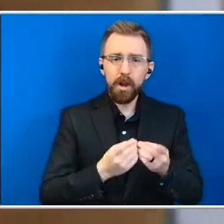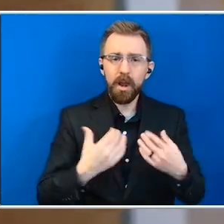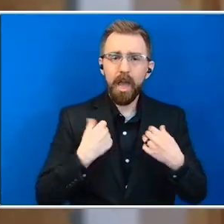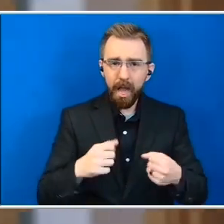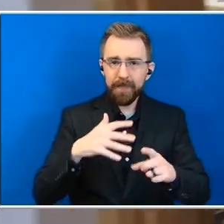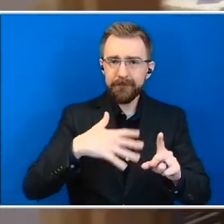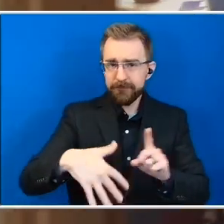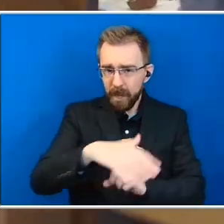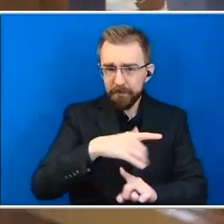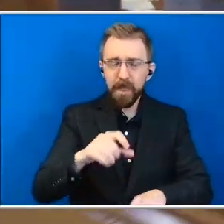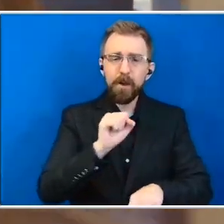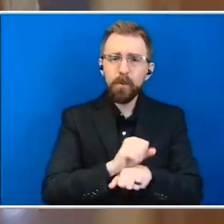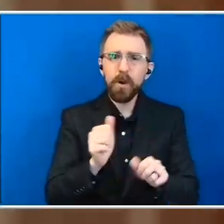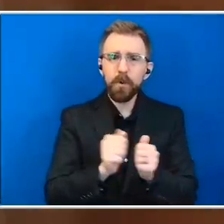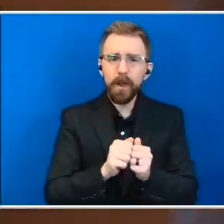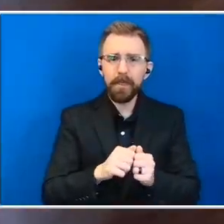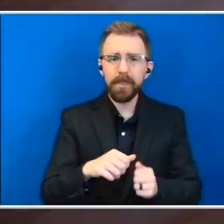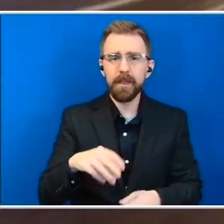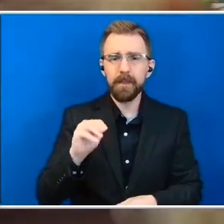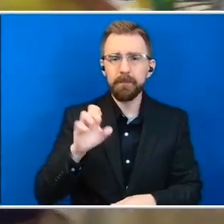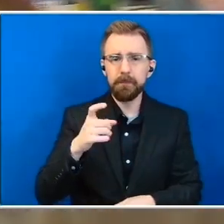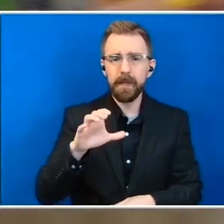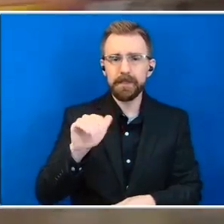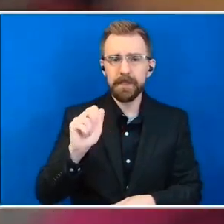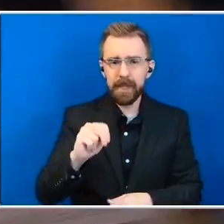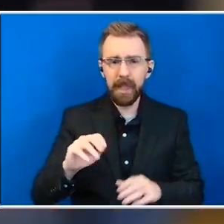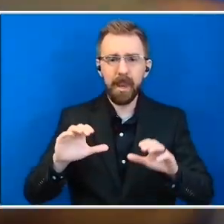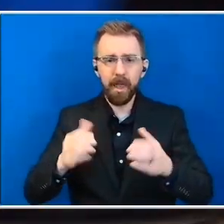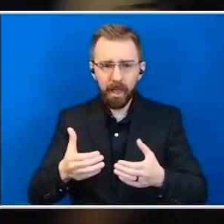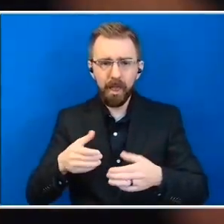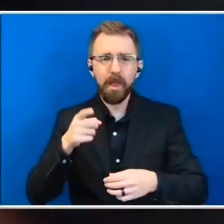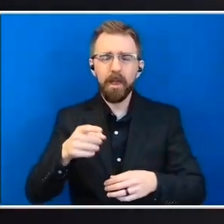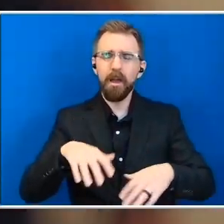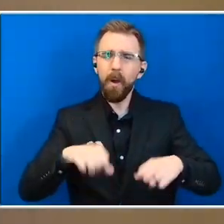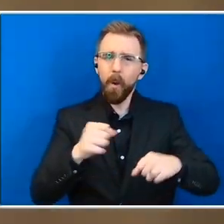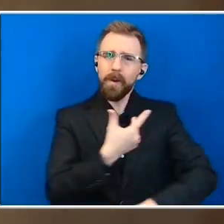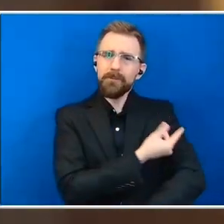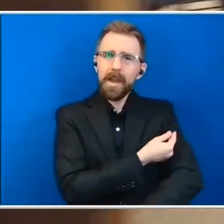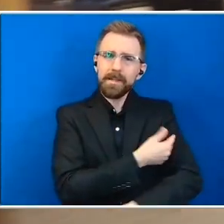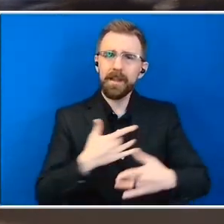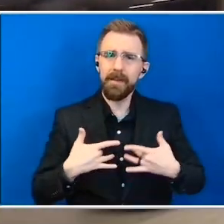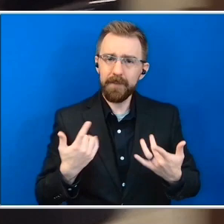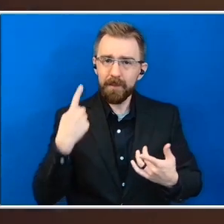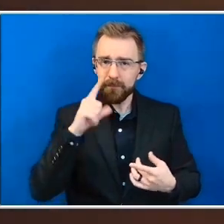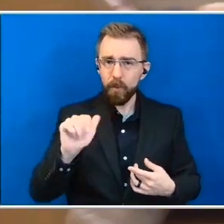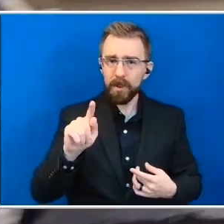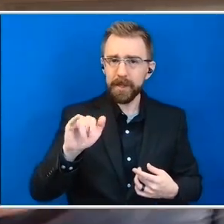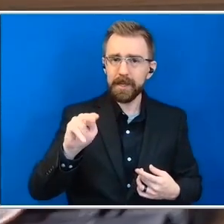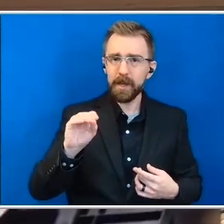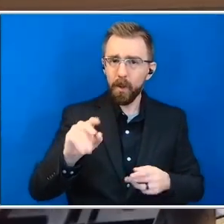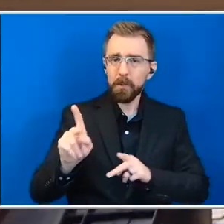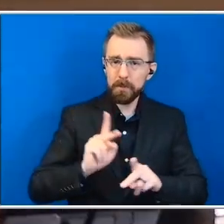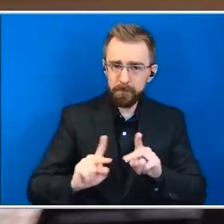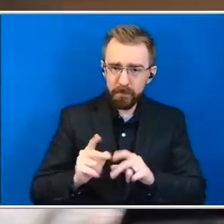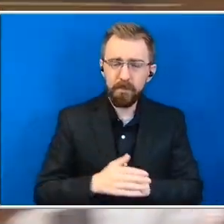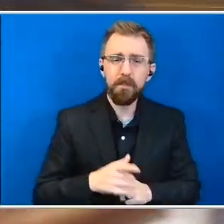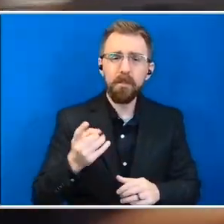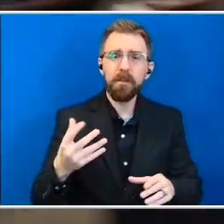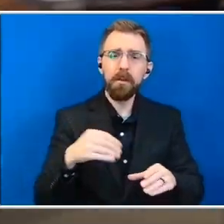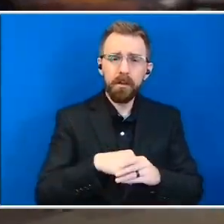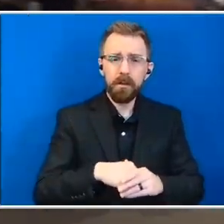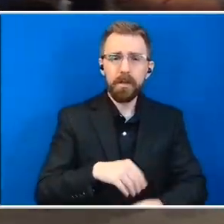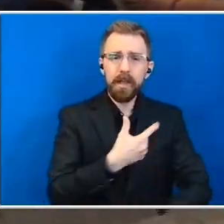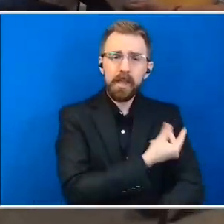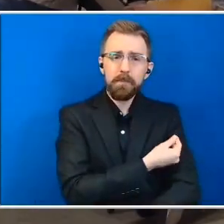with the Mexican consulate, hosted a vaccination event for Latinos. Other partners included Immunize Kansas